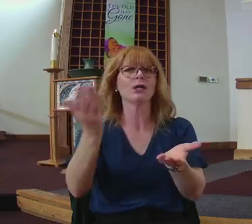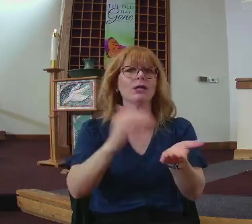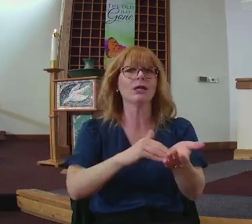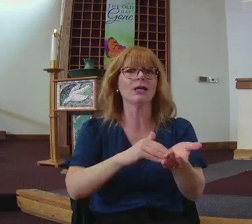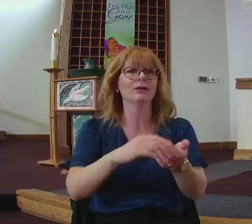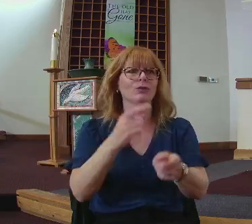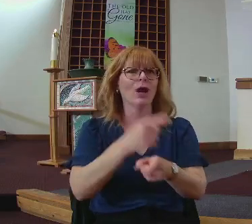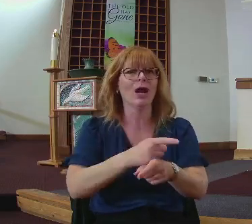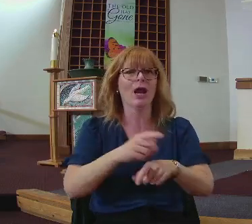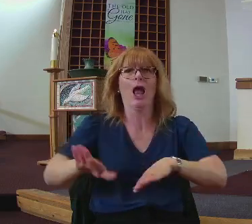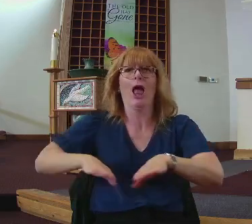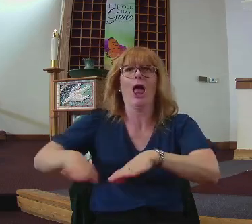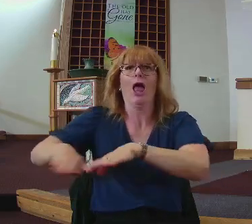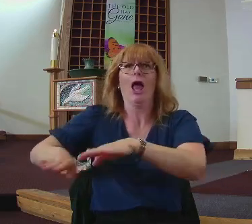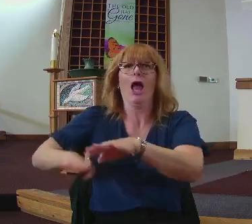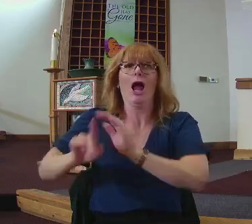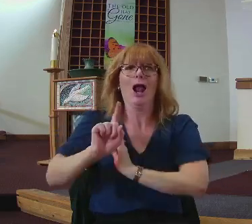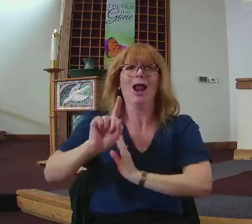Right?